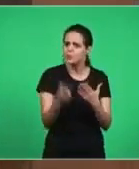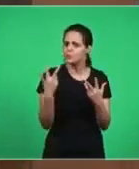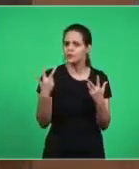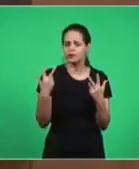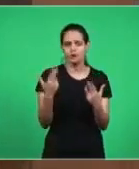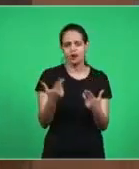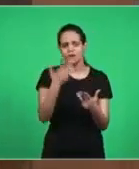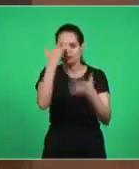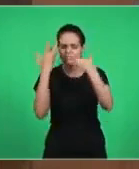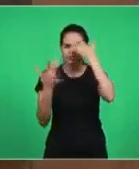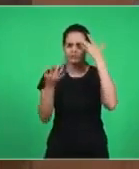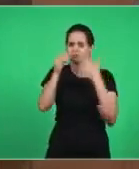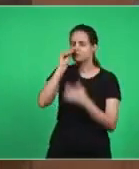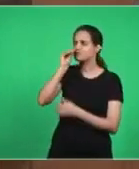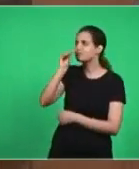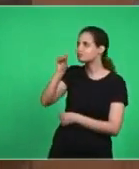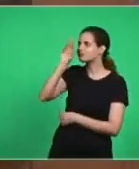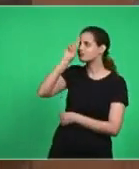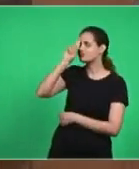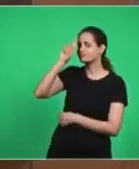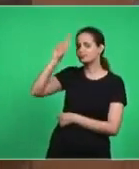Here, there's another one.